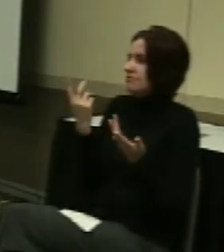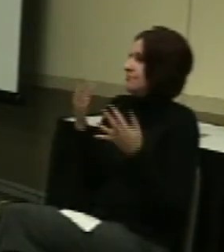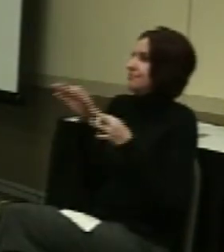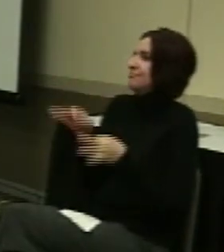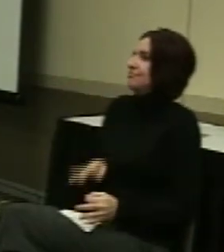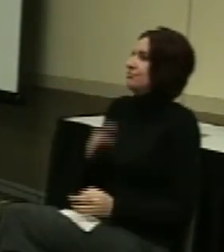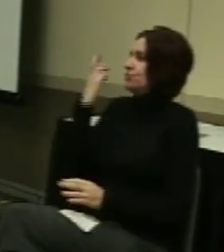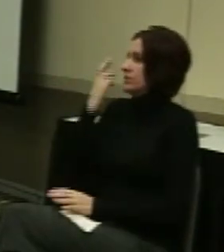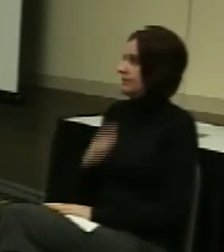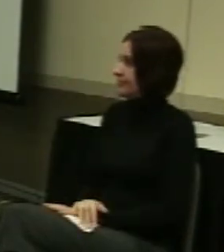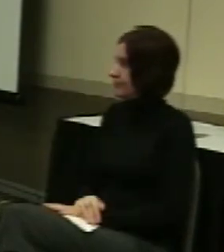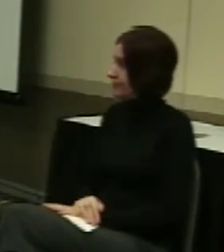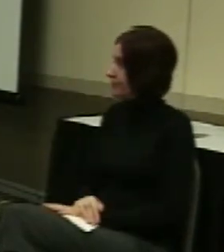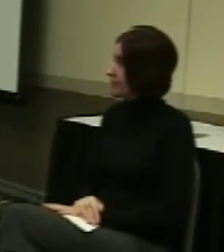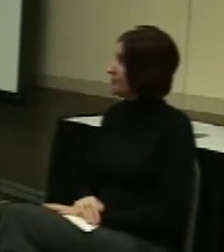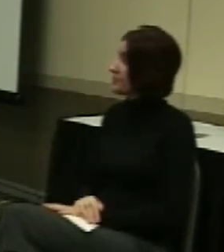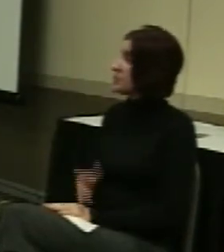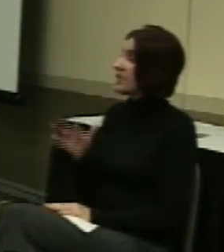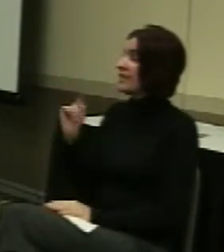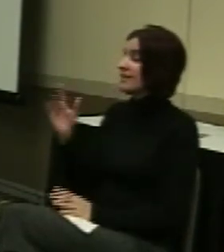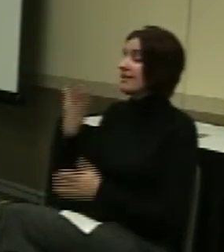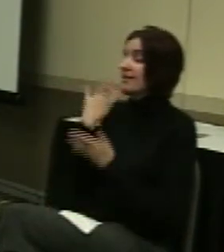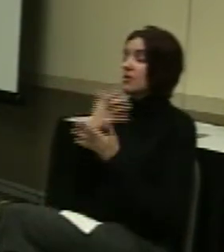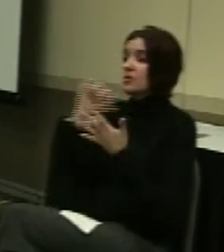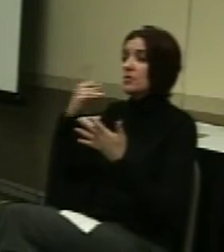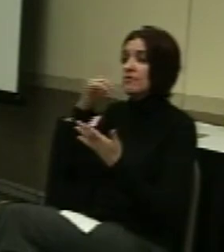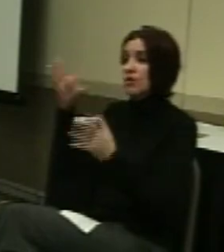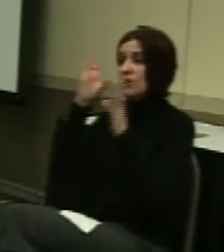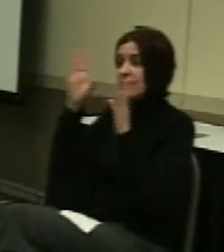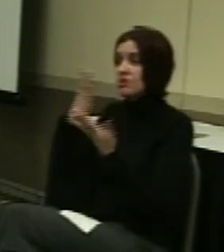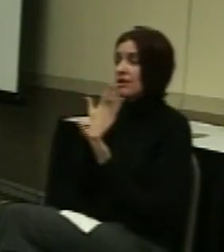then thank you so much for your attention today, and I'll be here.